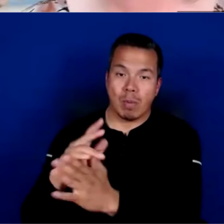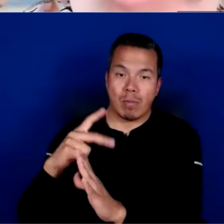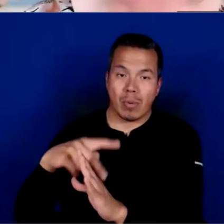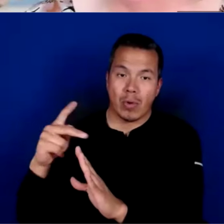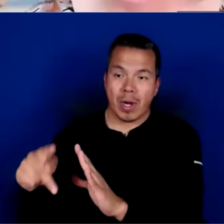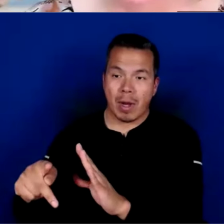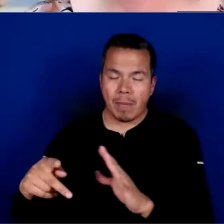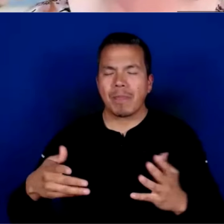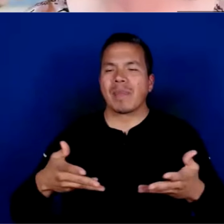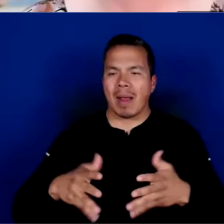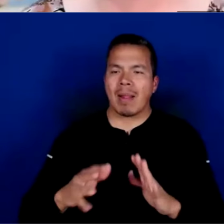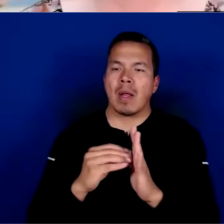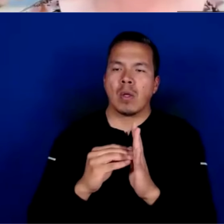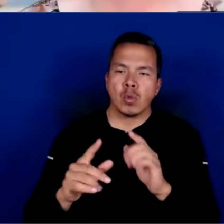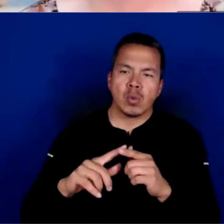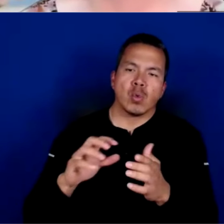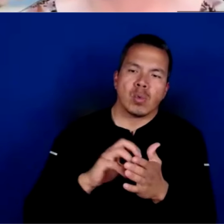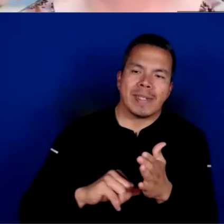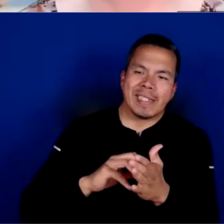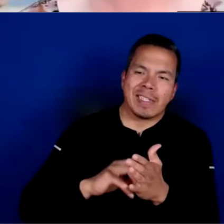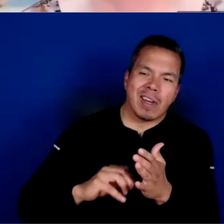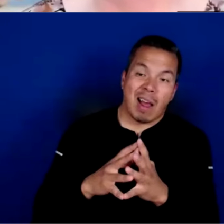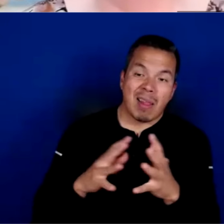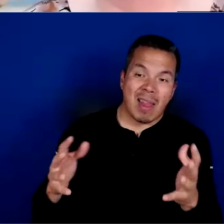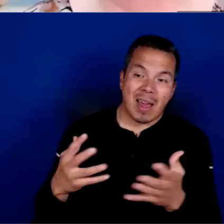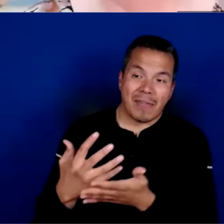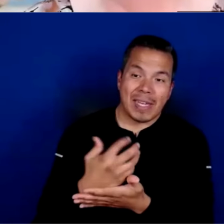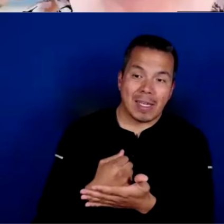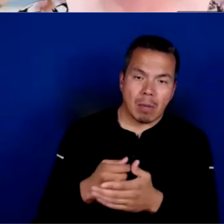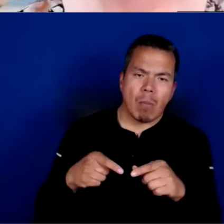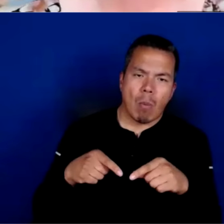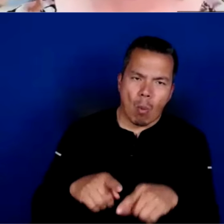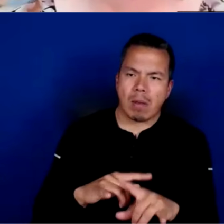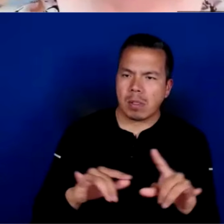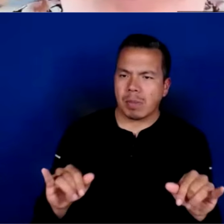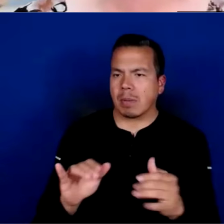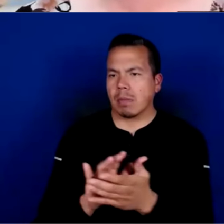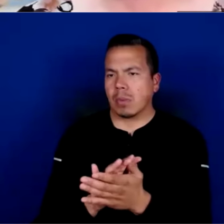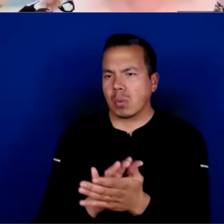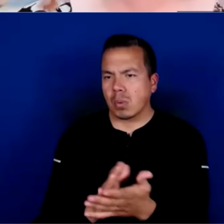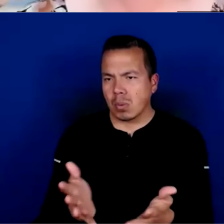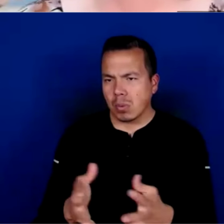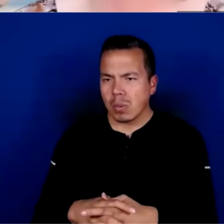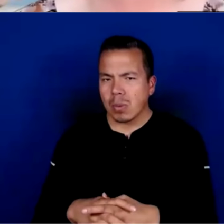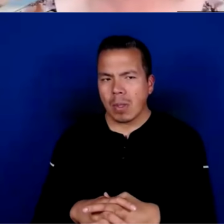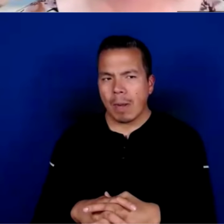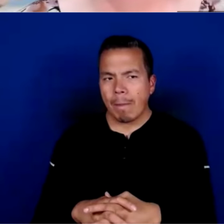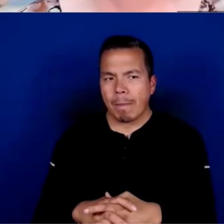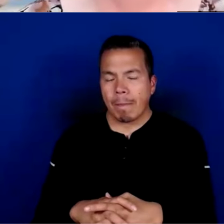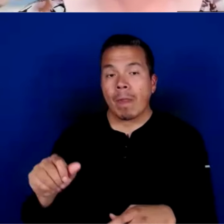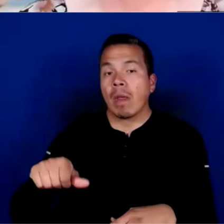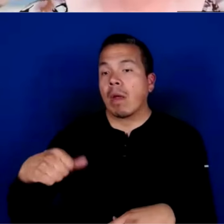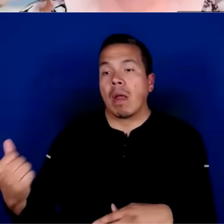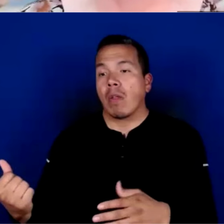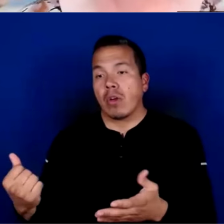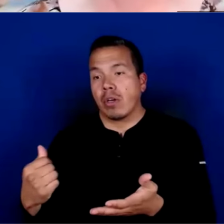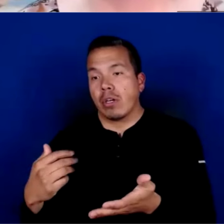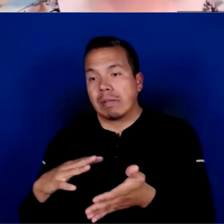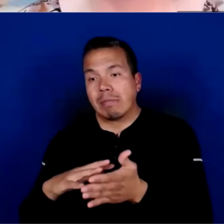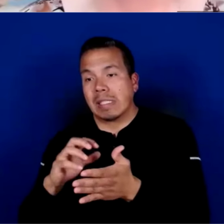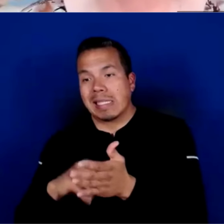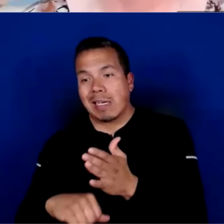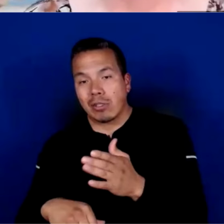a lot of that income while they're still attending school. Now, another deduction is those impairment-related